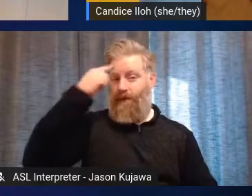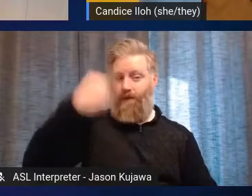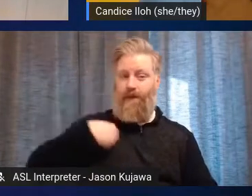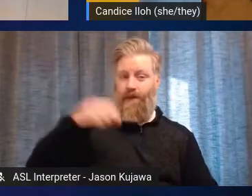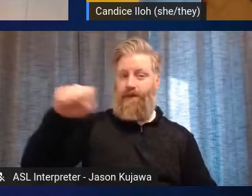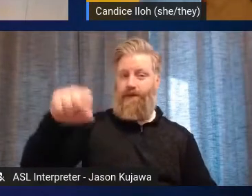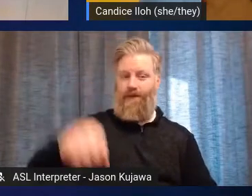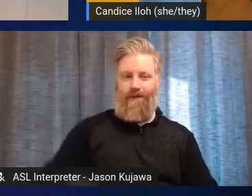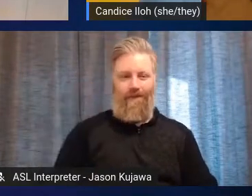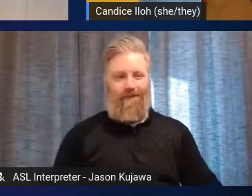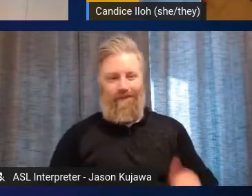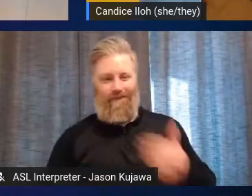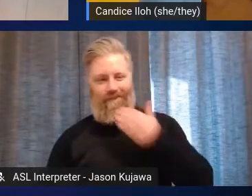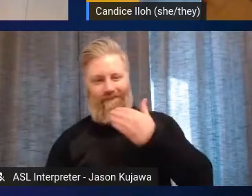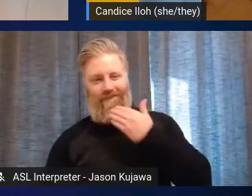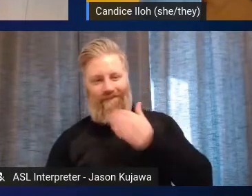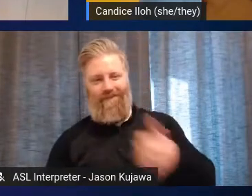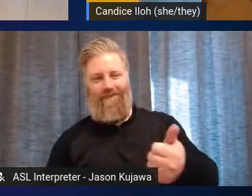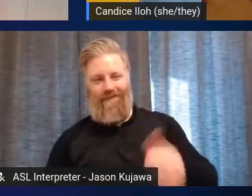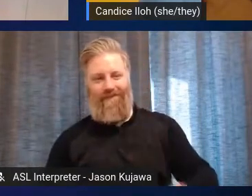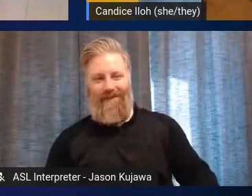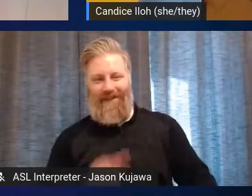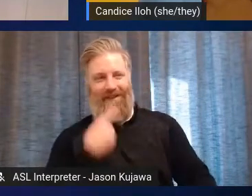Thanks, Omar. Omar came through and Omar said yes.